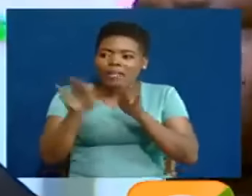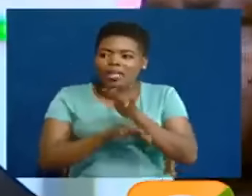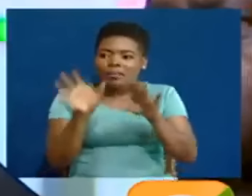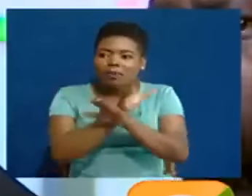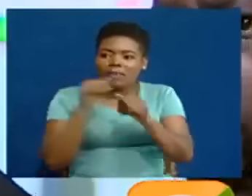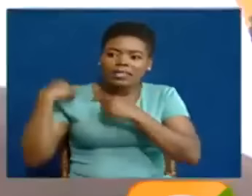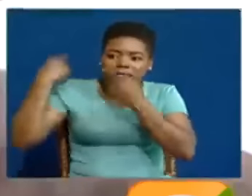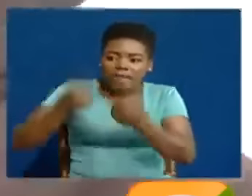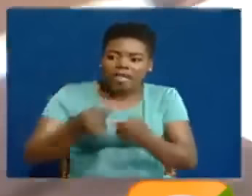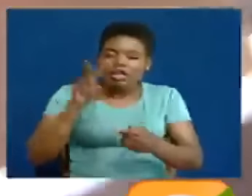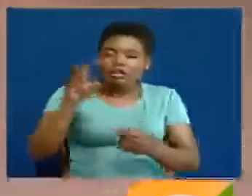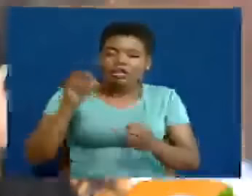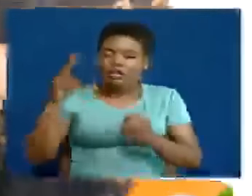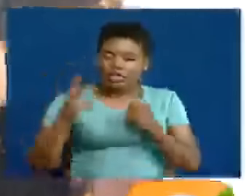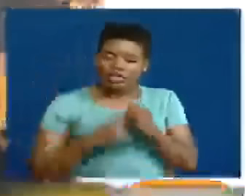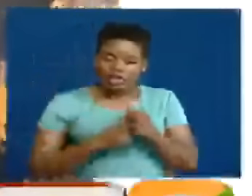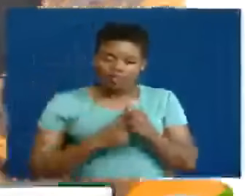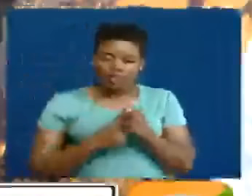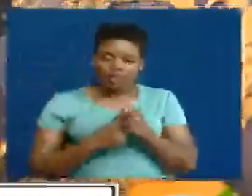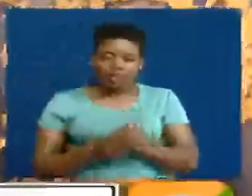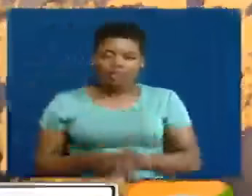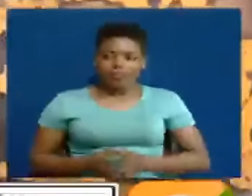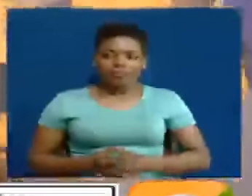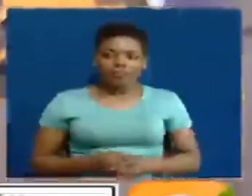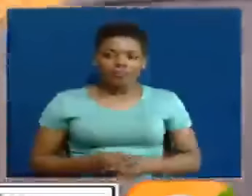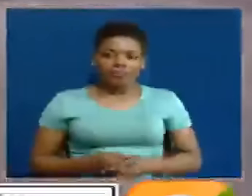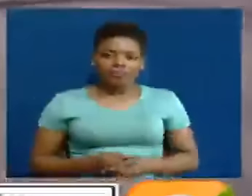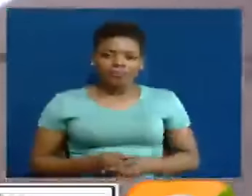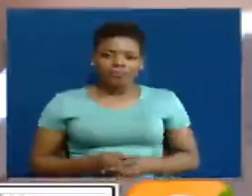until 2027. Willy Lusige, Citizen TV.